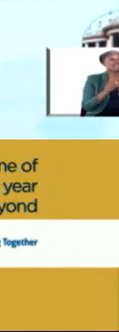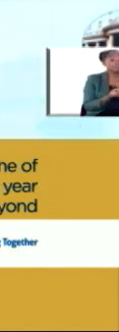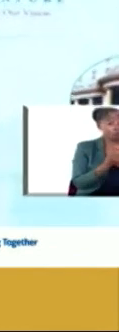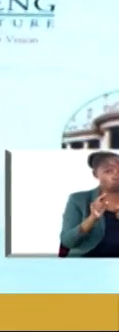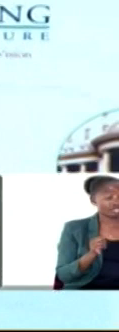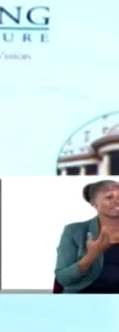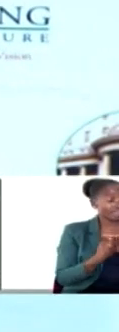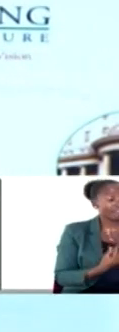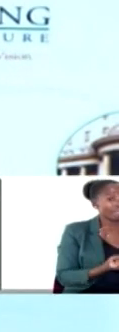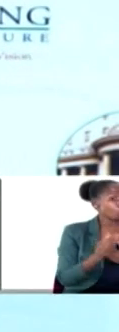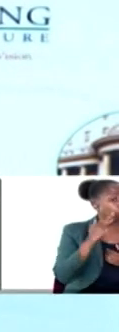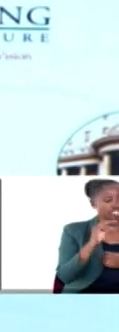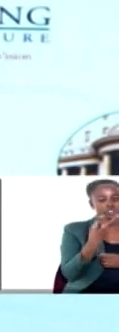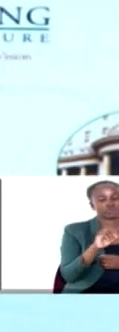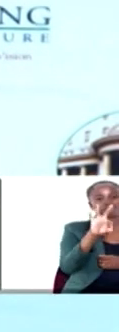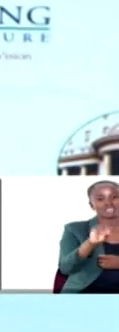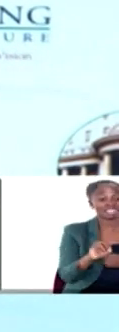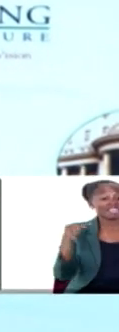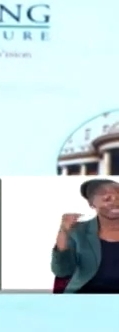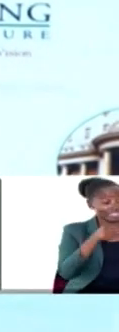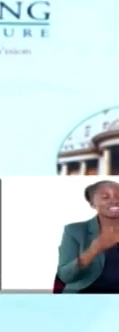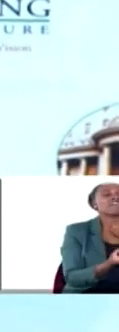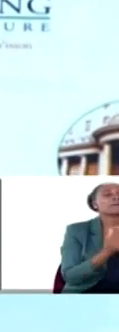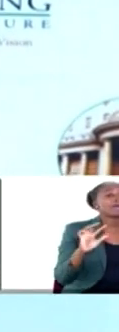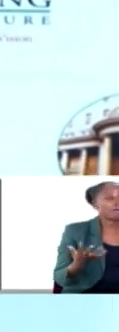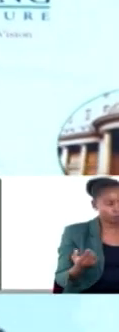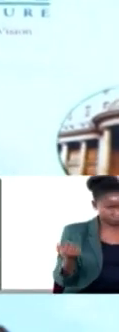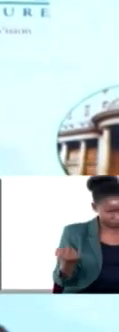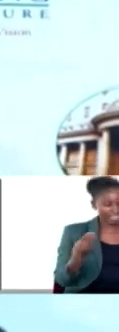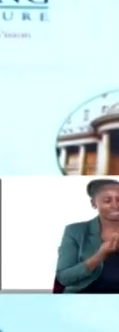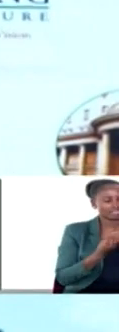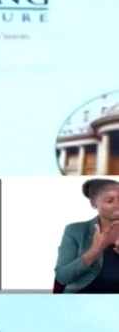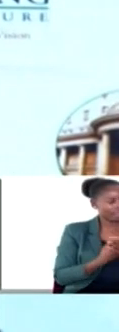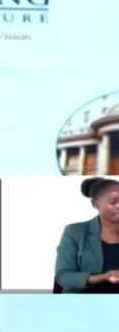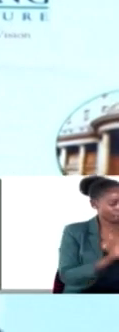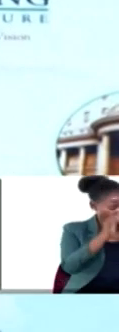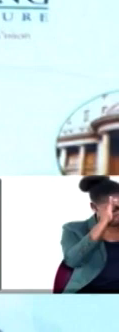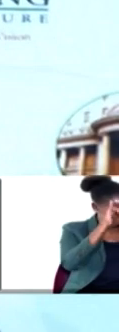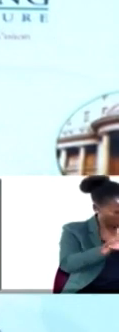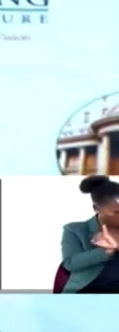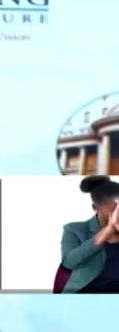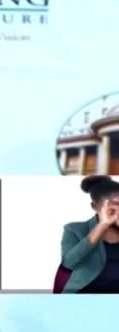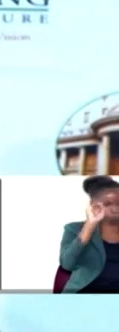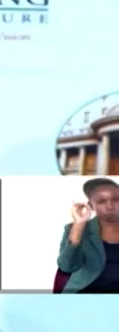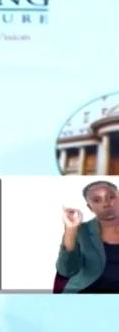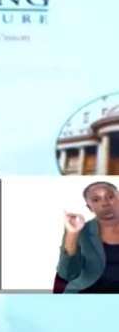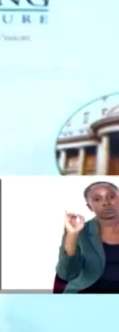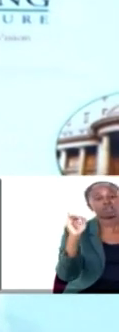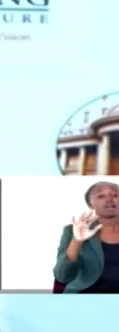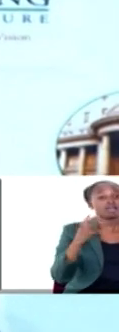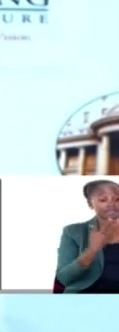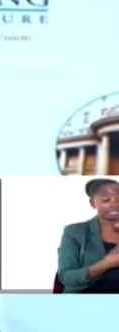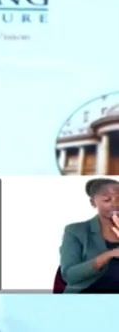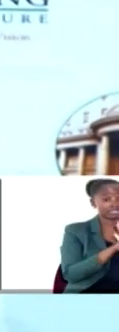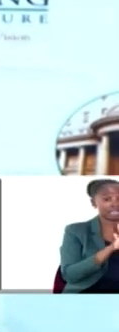by 2030, a scenario where things get worse on every development indicator, leading